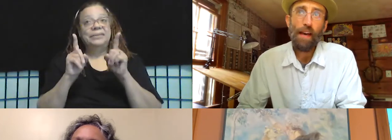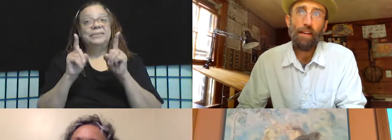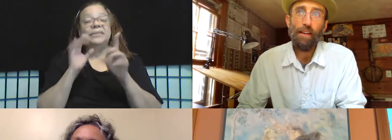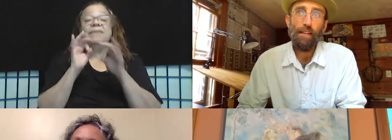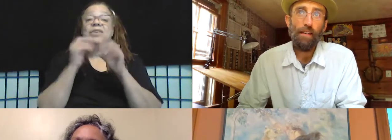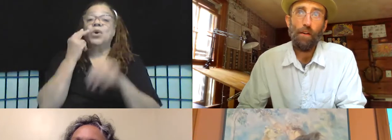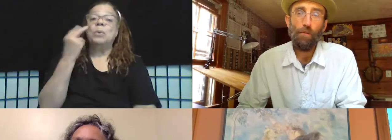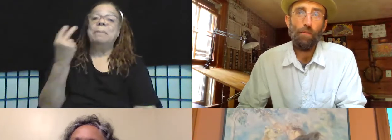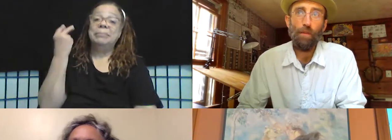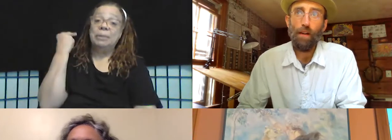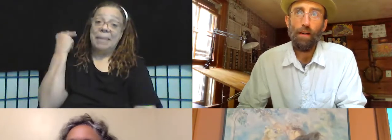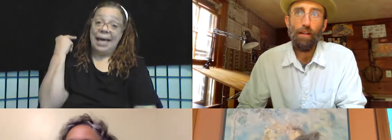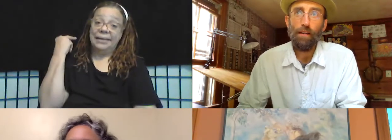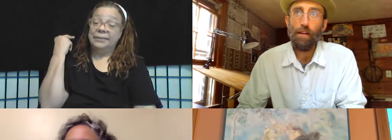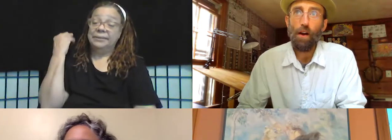the way back,